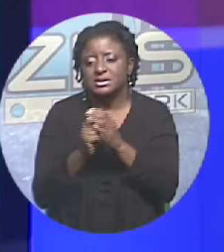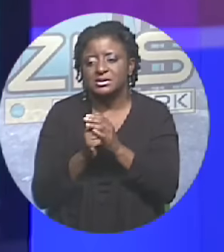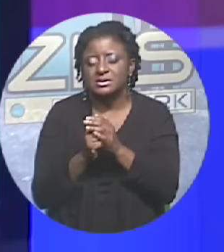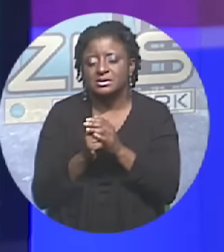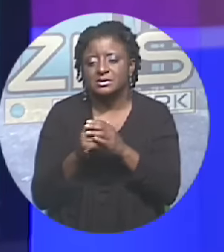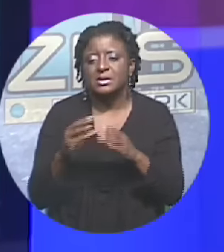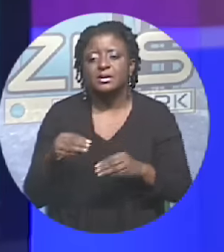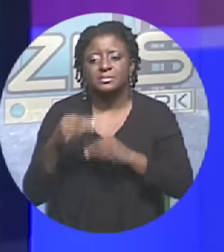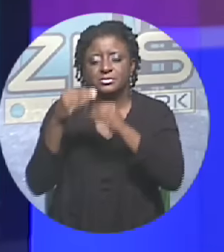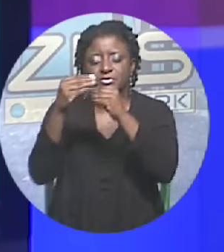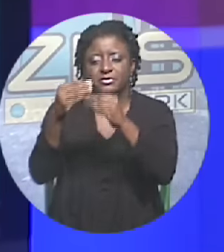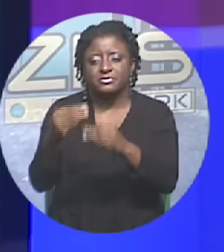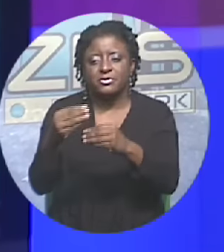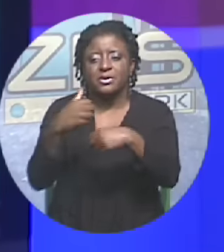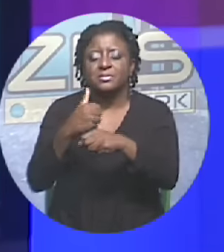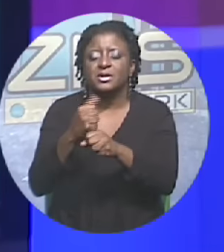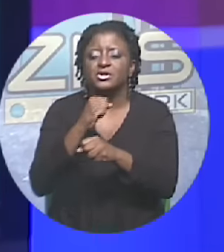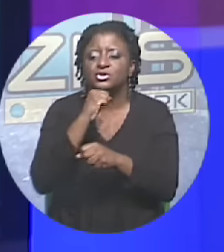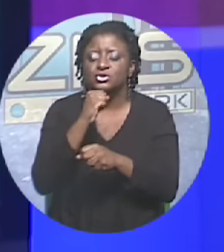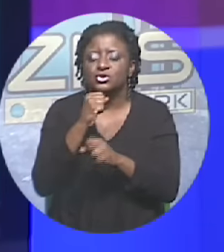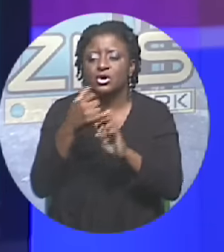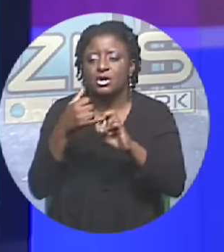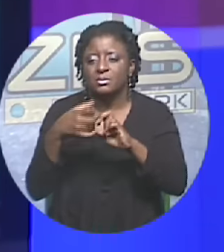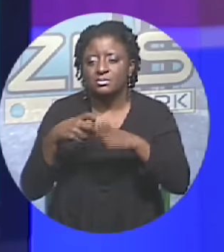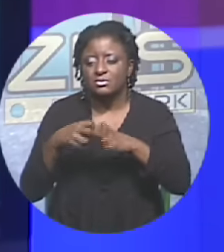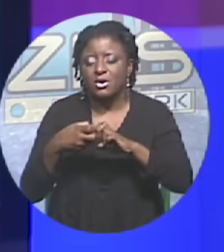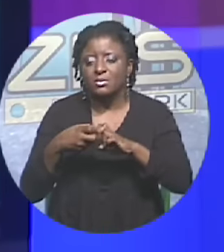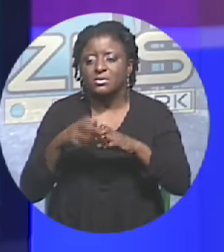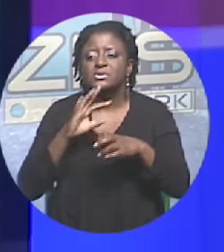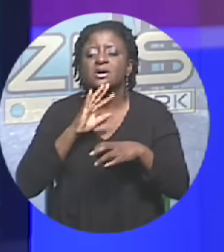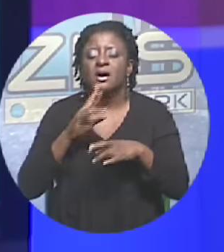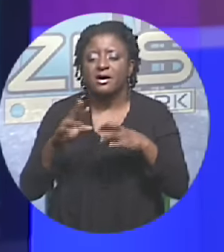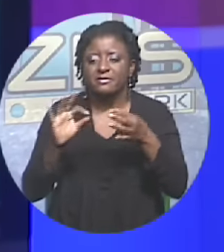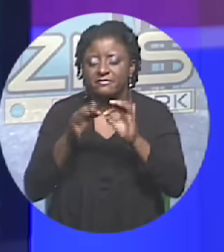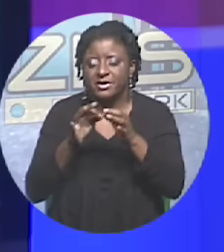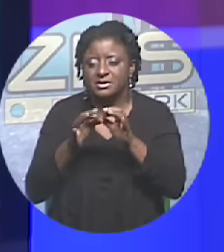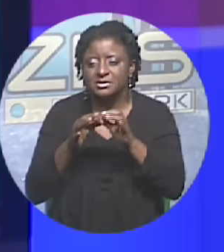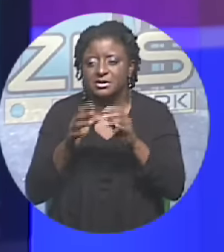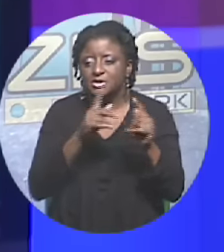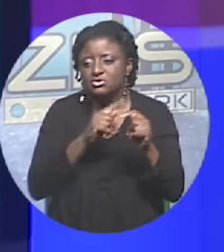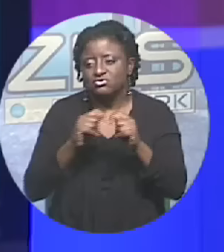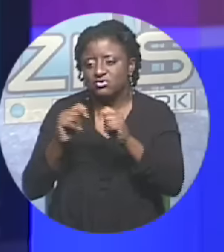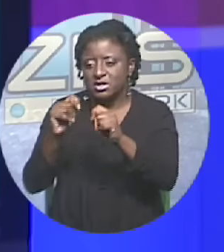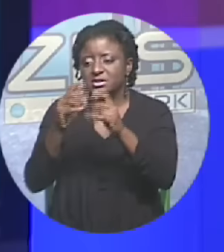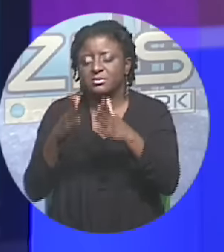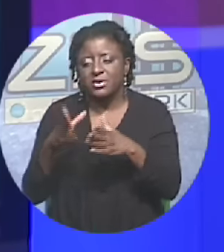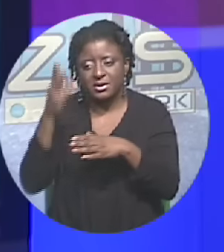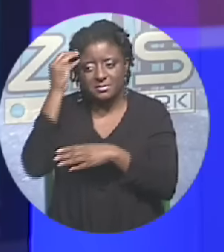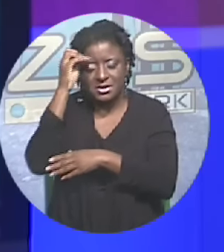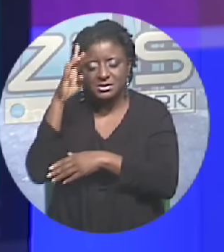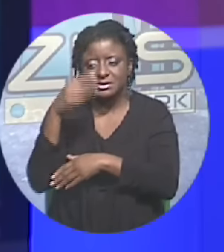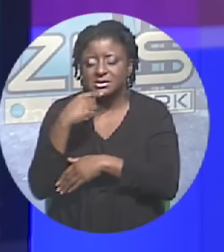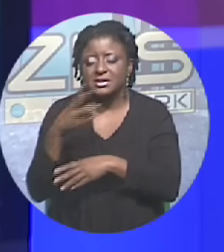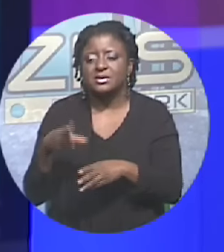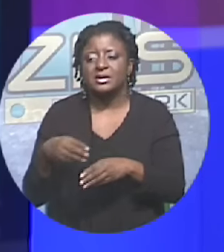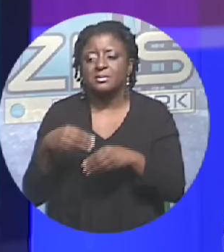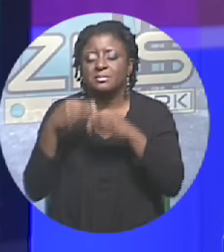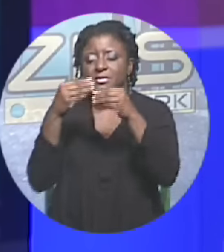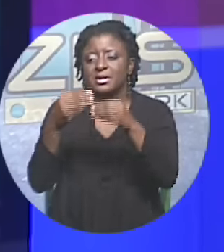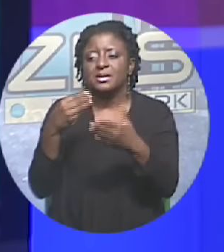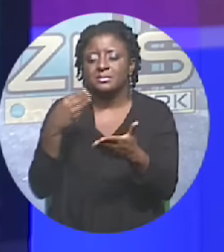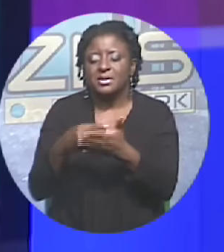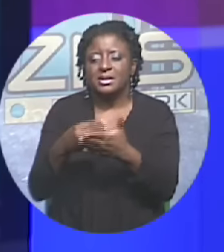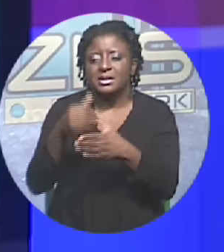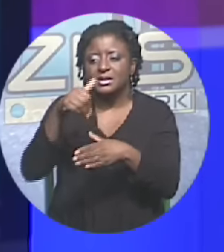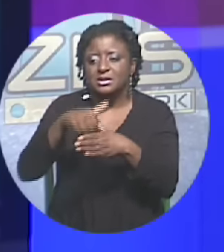moving forward and ensuring that loopholes are clogged, the Transport Minister says they are pumping millions into modernizing the system.